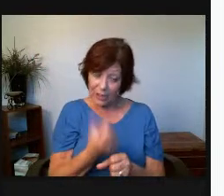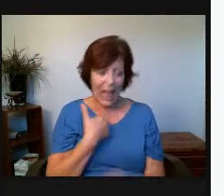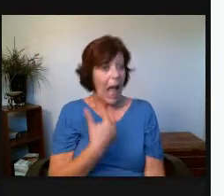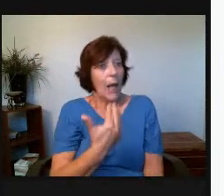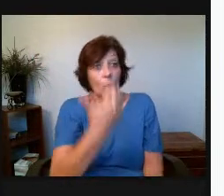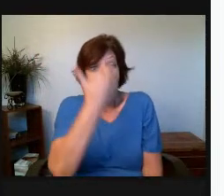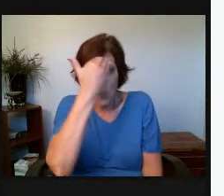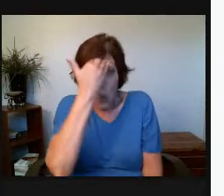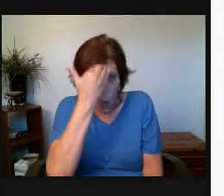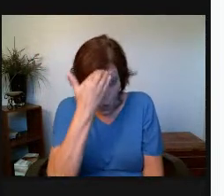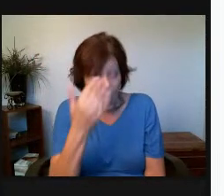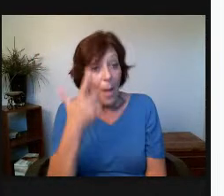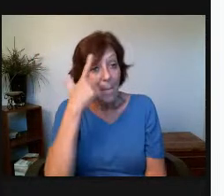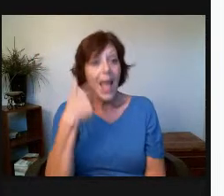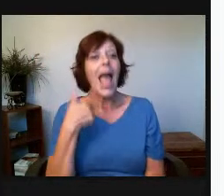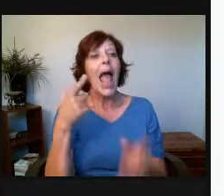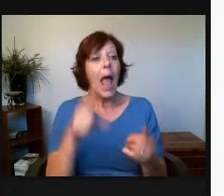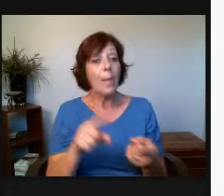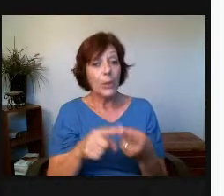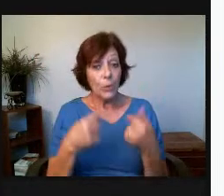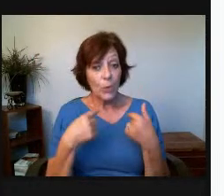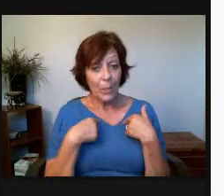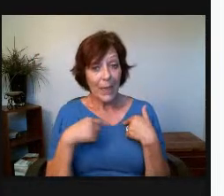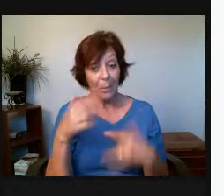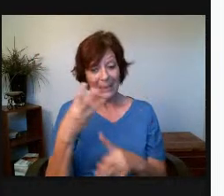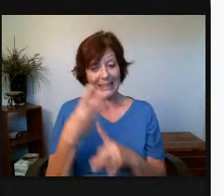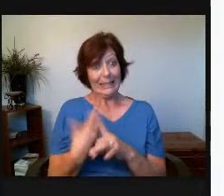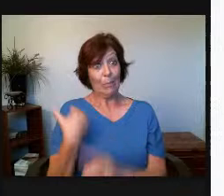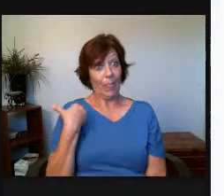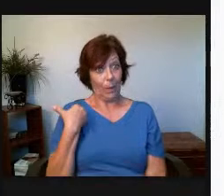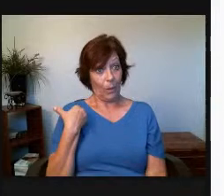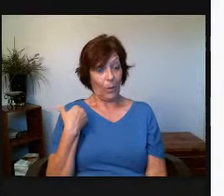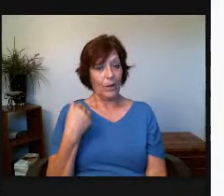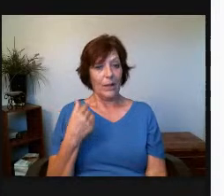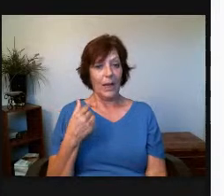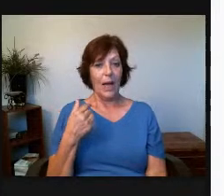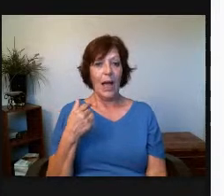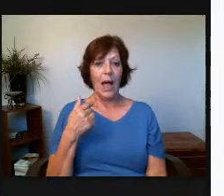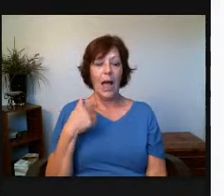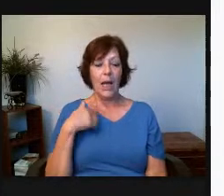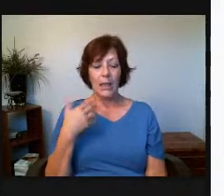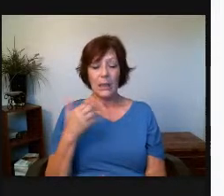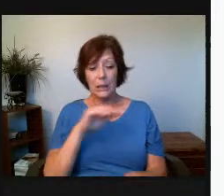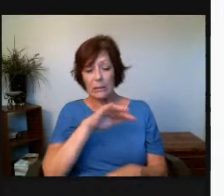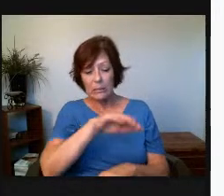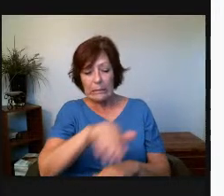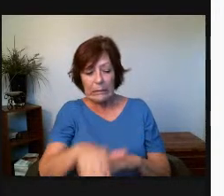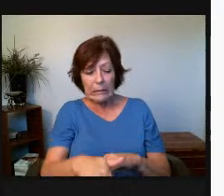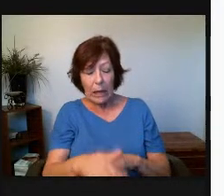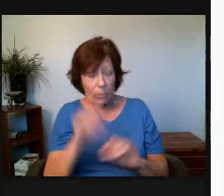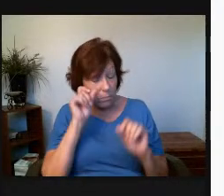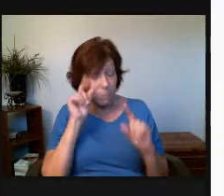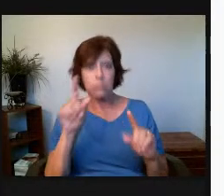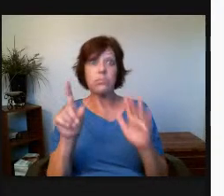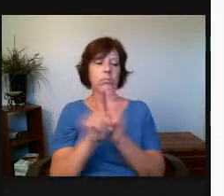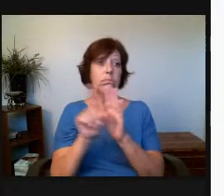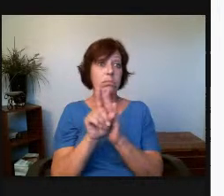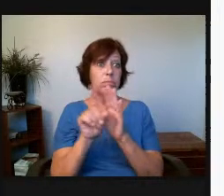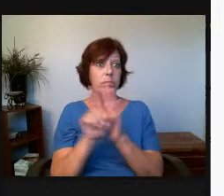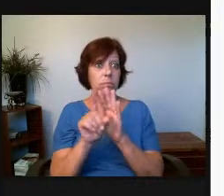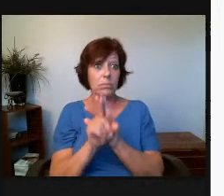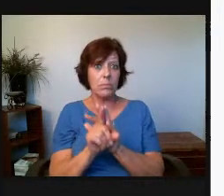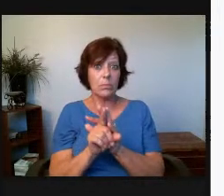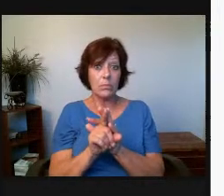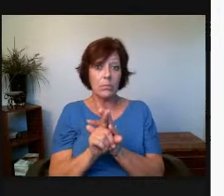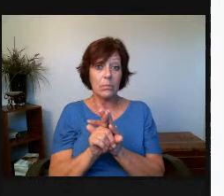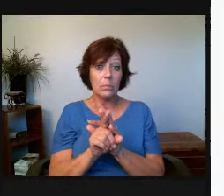because I had this happen to me about 6 months ago. I was awoken in the middle of the night. I should say I was awoken in the